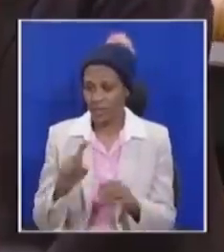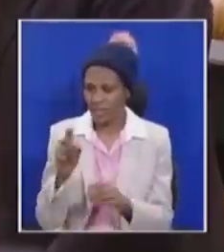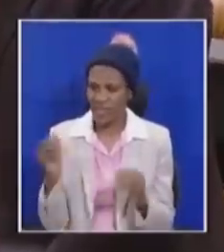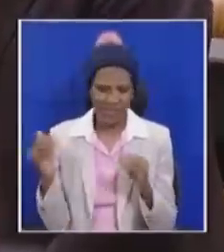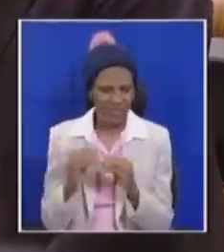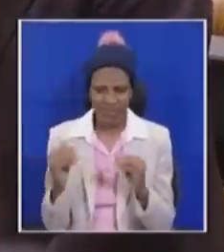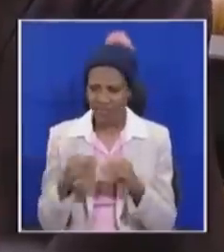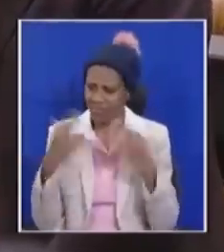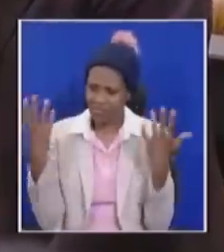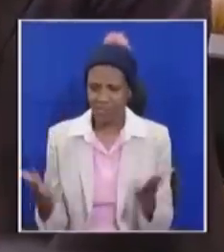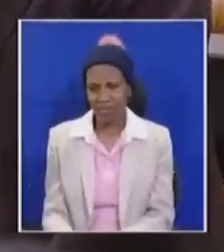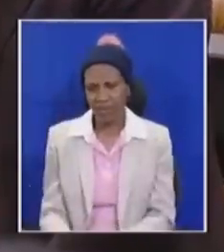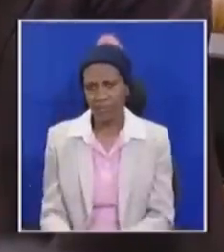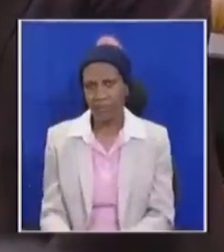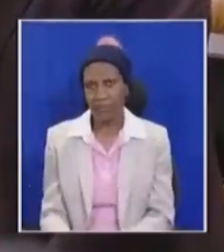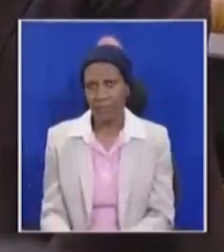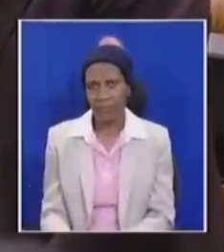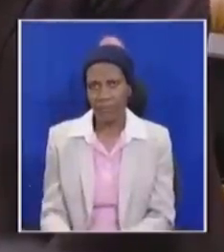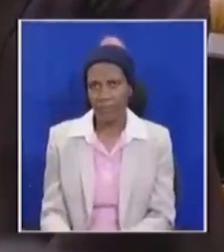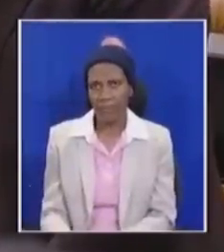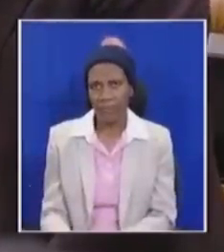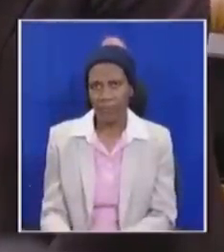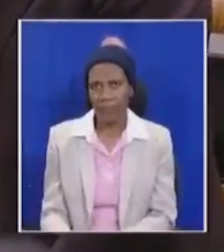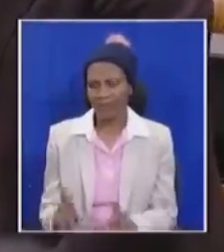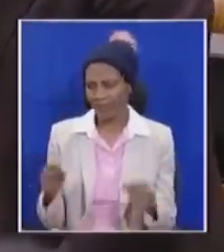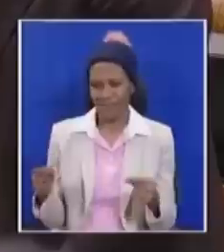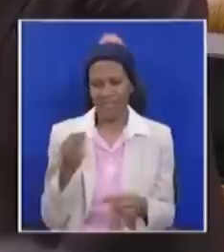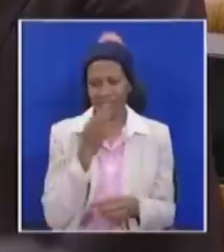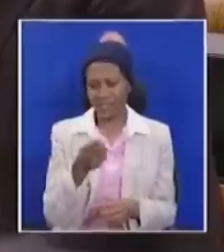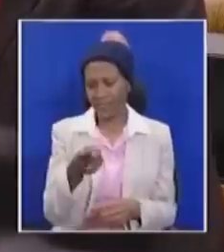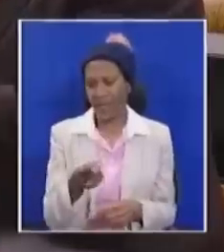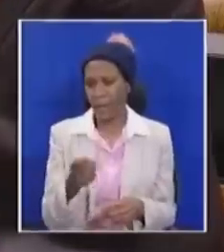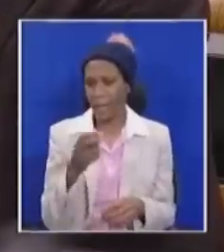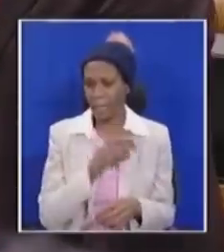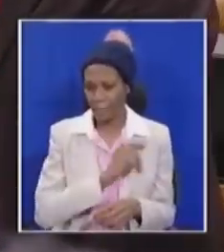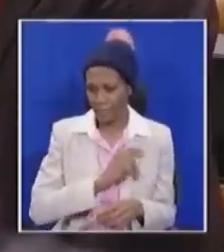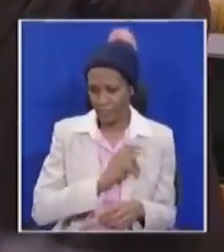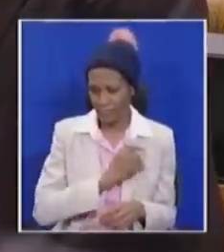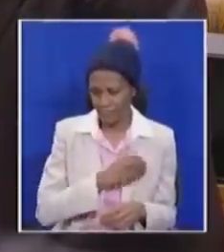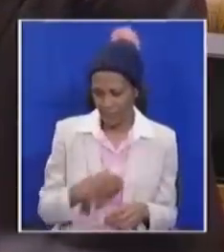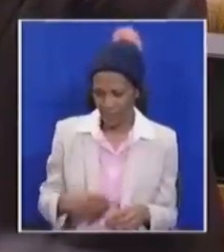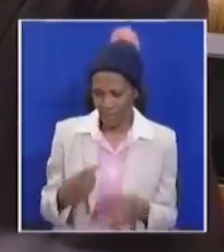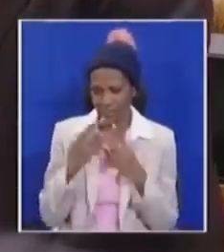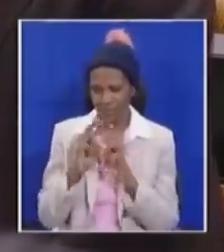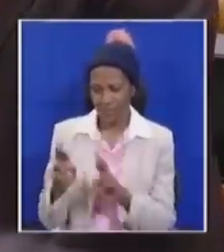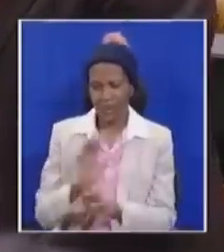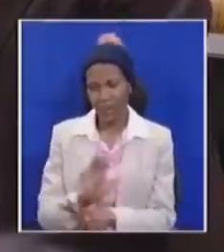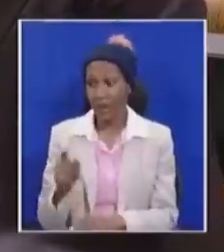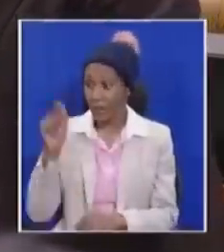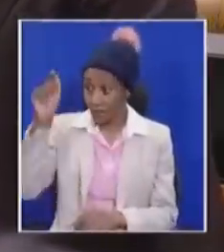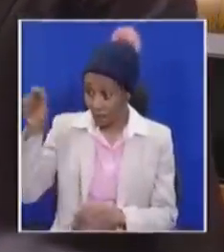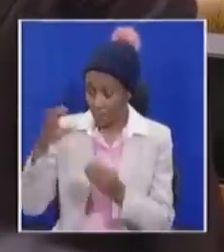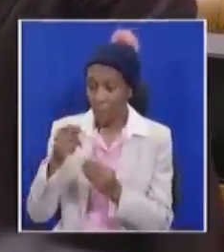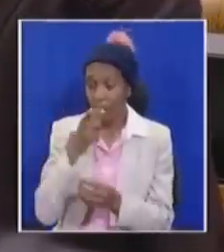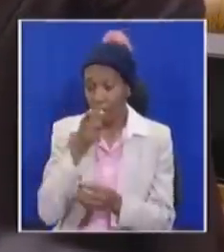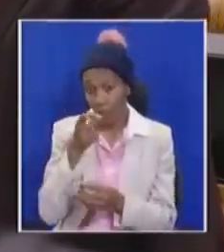and that the Deputy President may not be expected to respond at all. If anything, Mr. Ploma ought to withdraw that question. Thank you. In